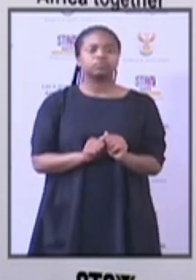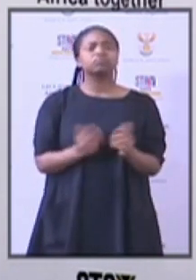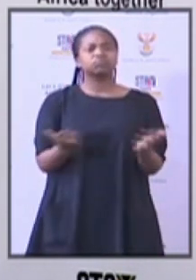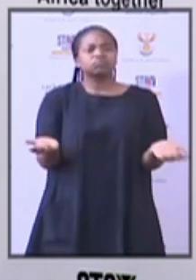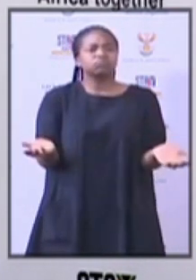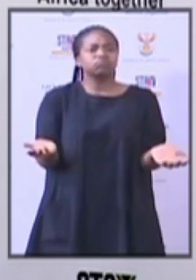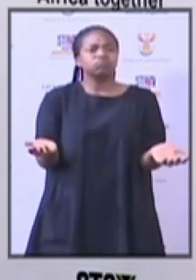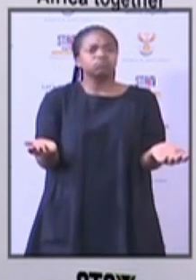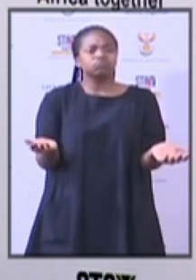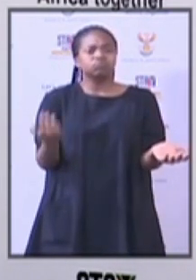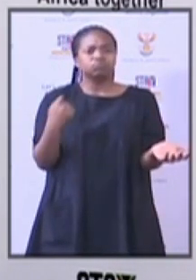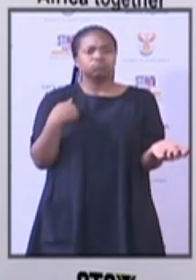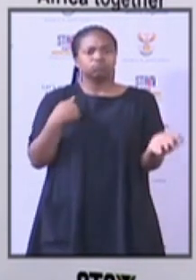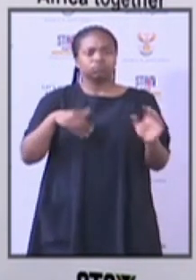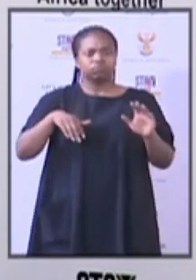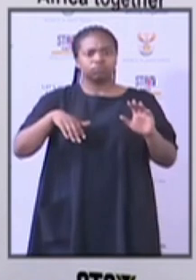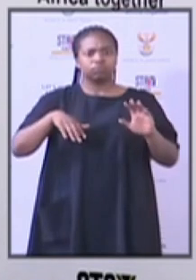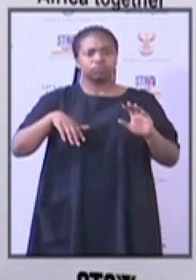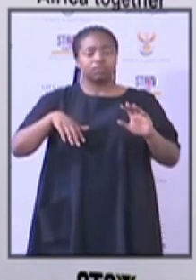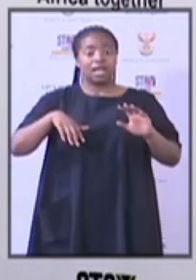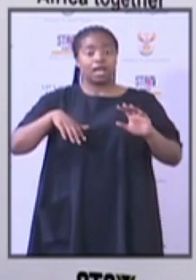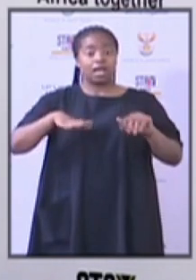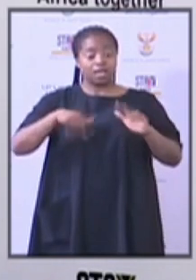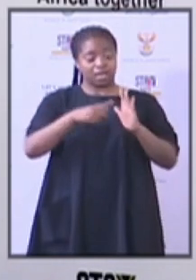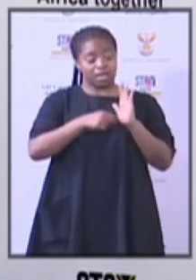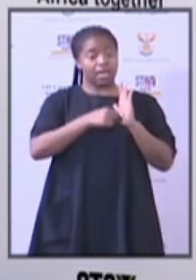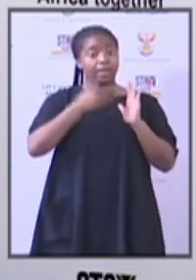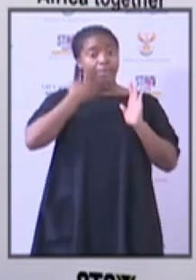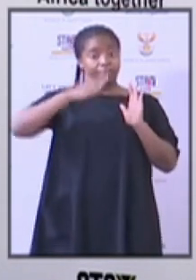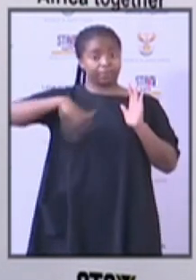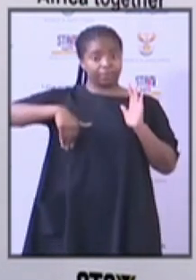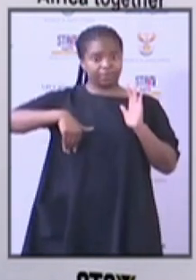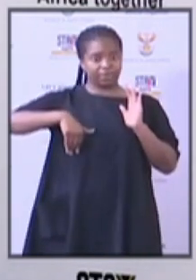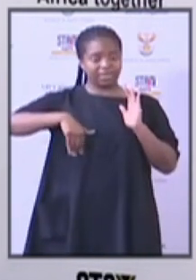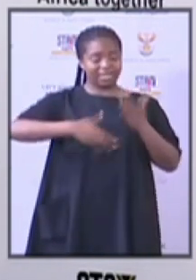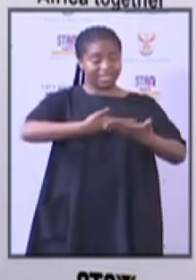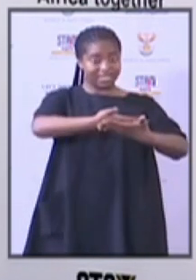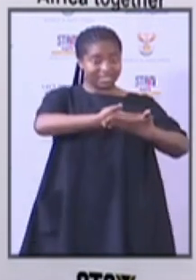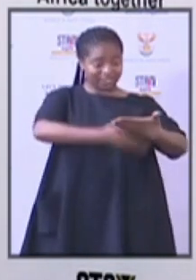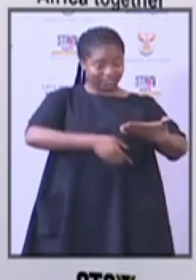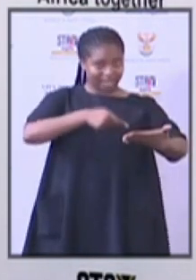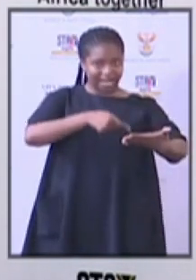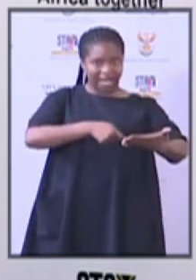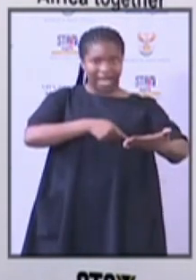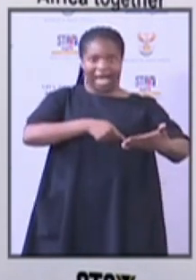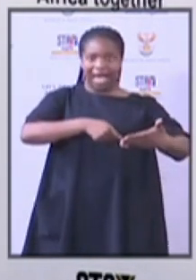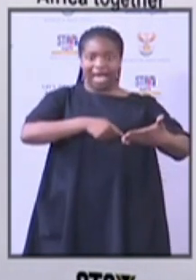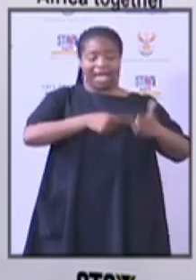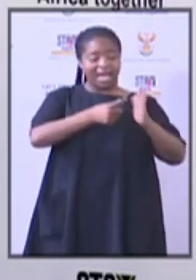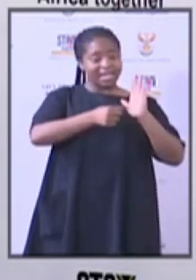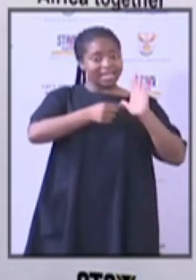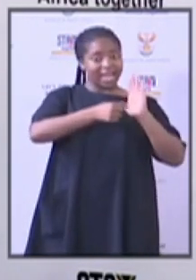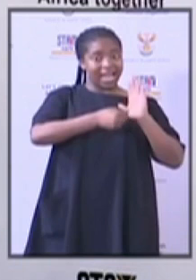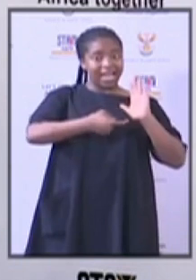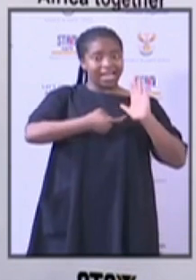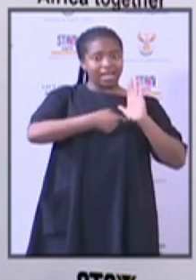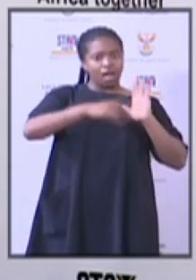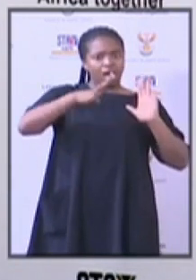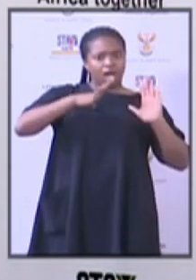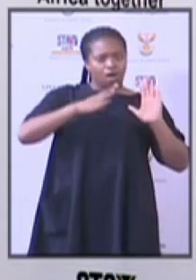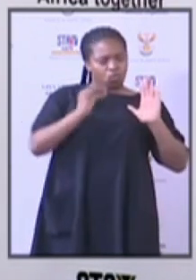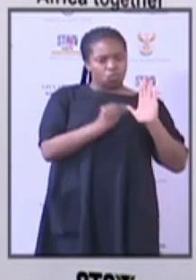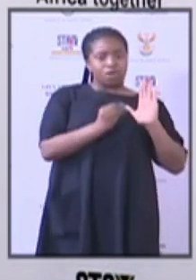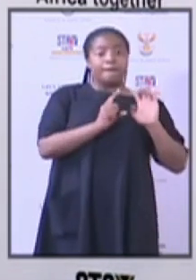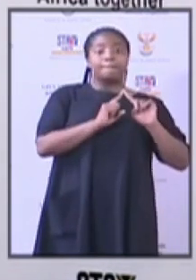Which have not yet expired, sorry. The certificates that have not yet expired, we are extending them. But those who have